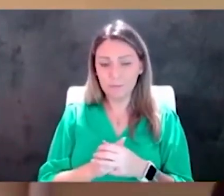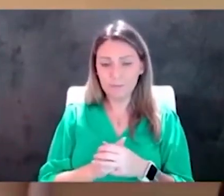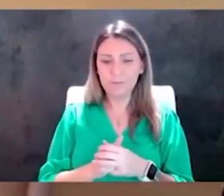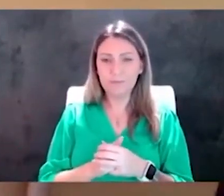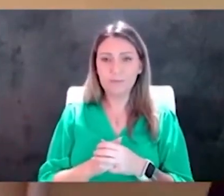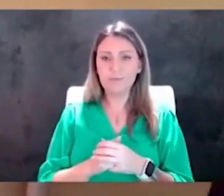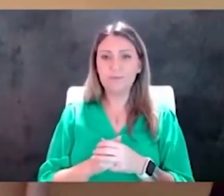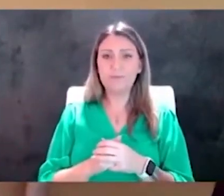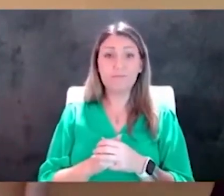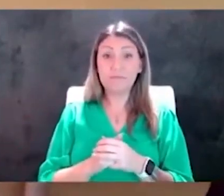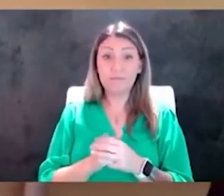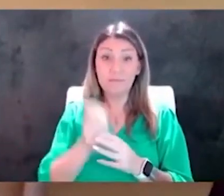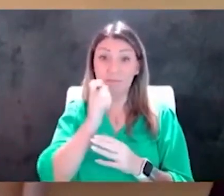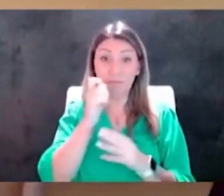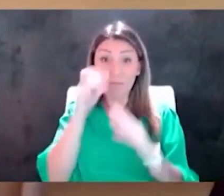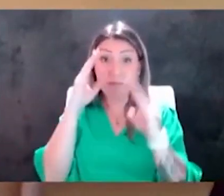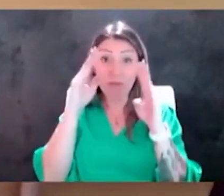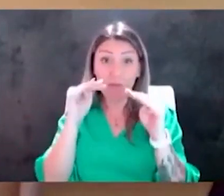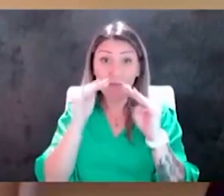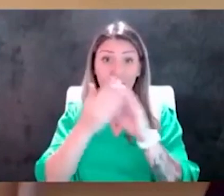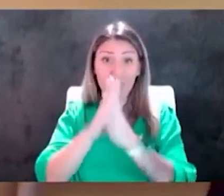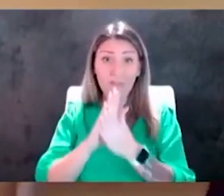didn't expect that to be an emotional question.